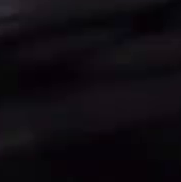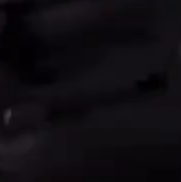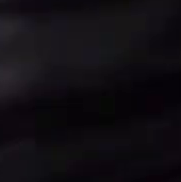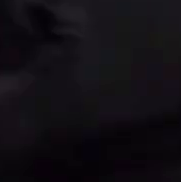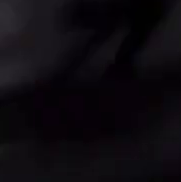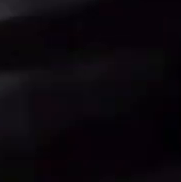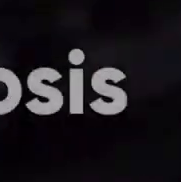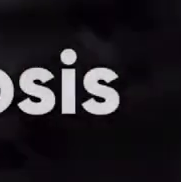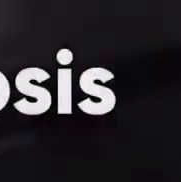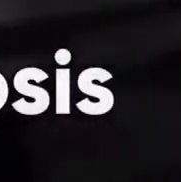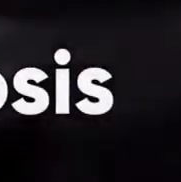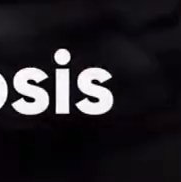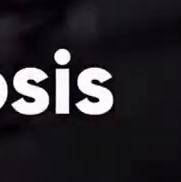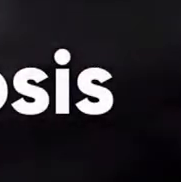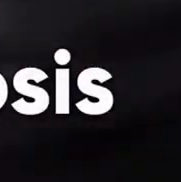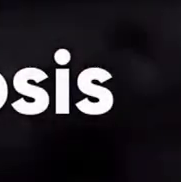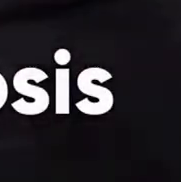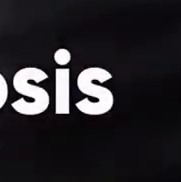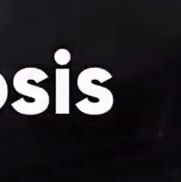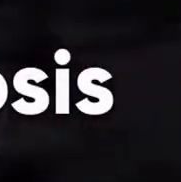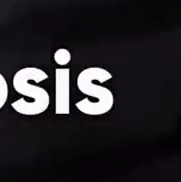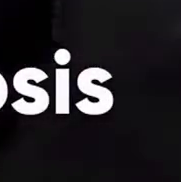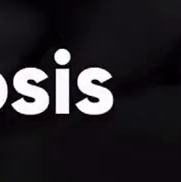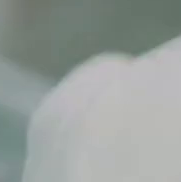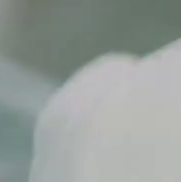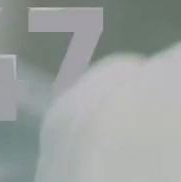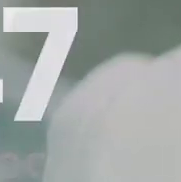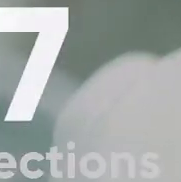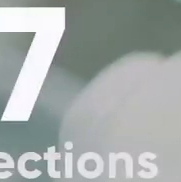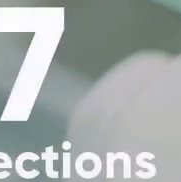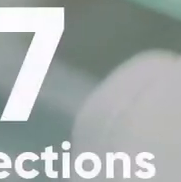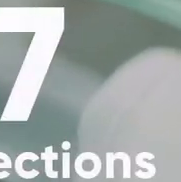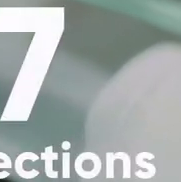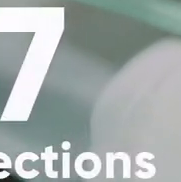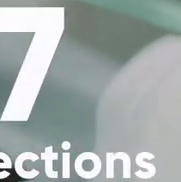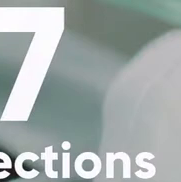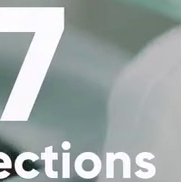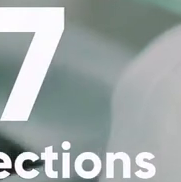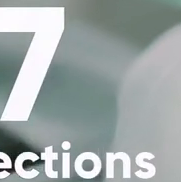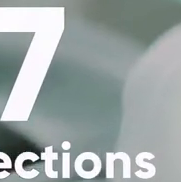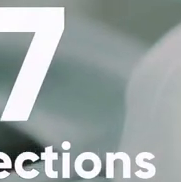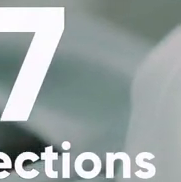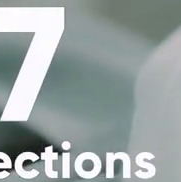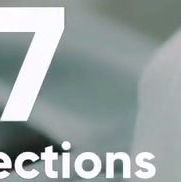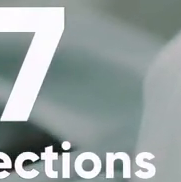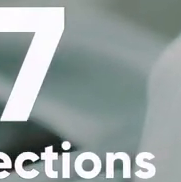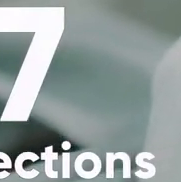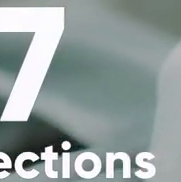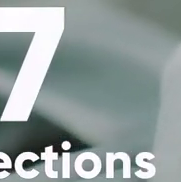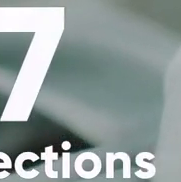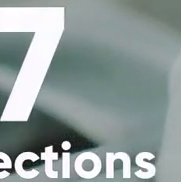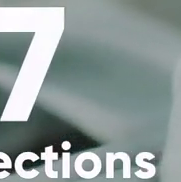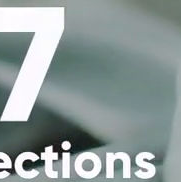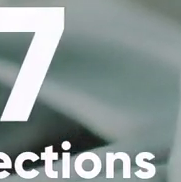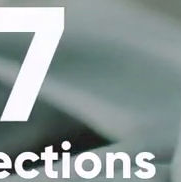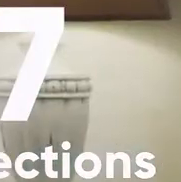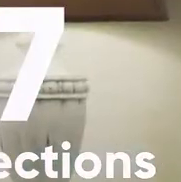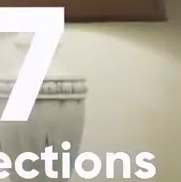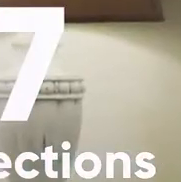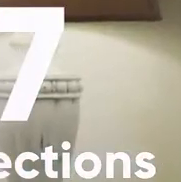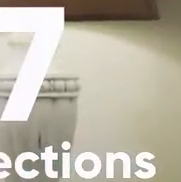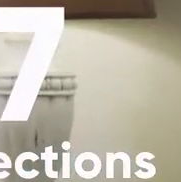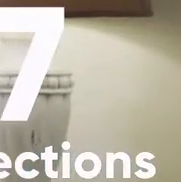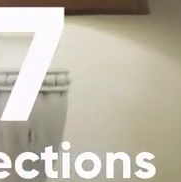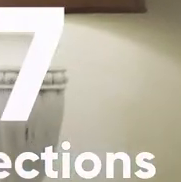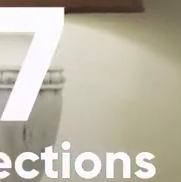TB kills approximately 30 people daily, and 247 Ugandans